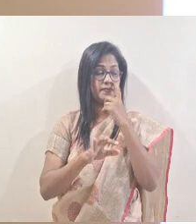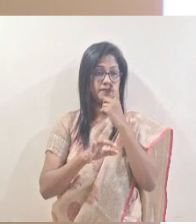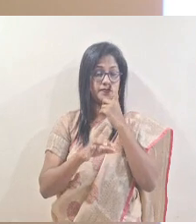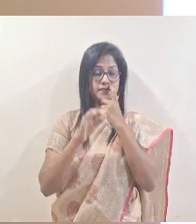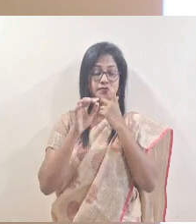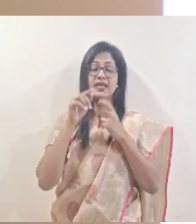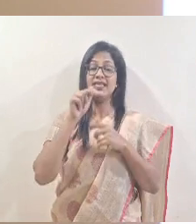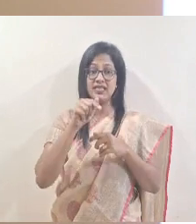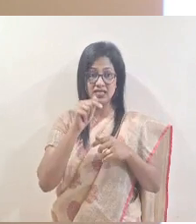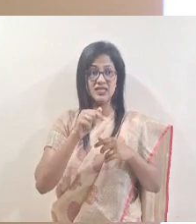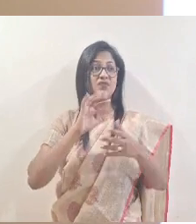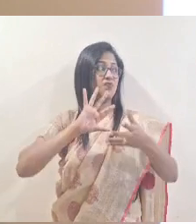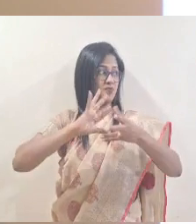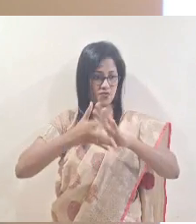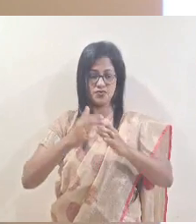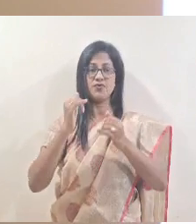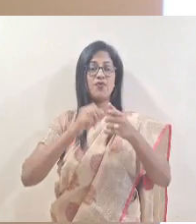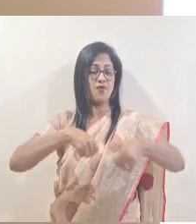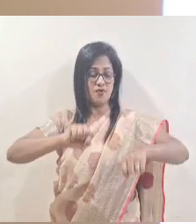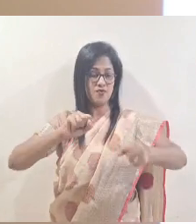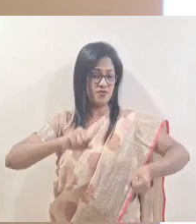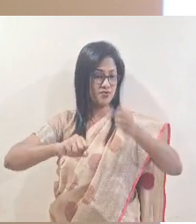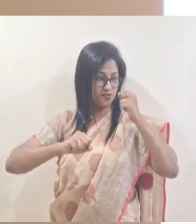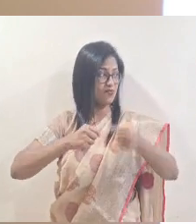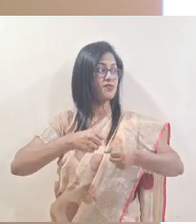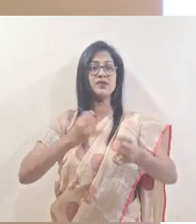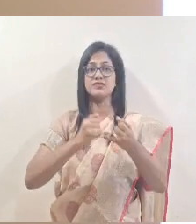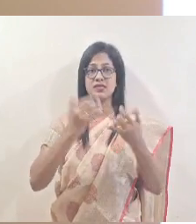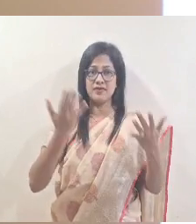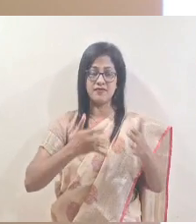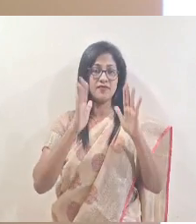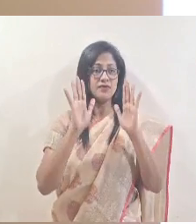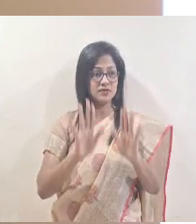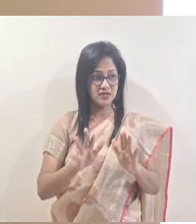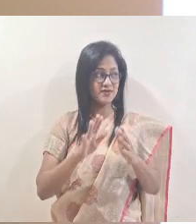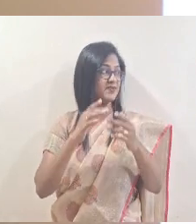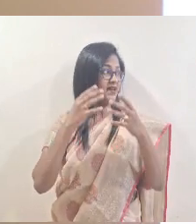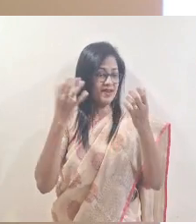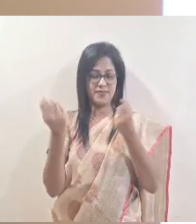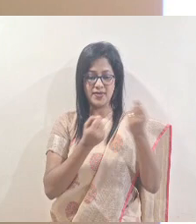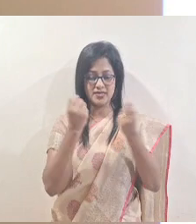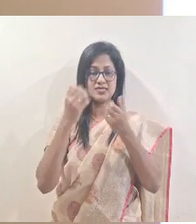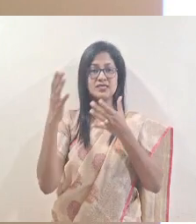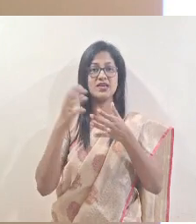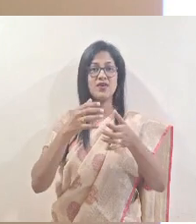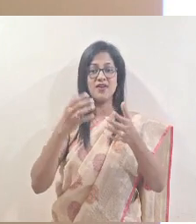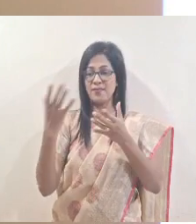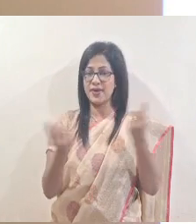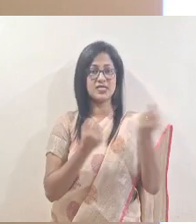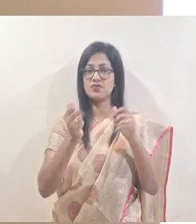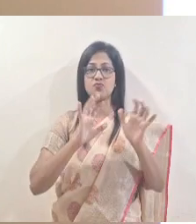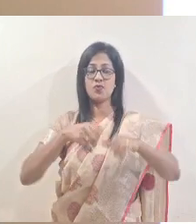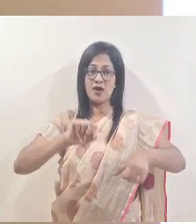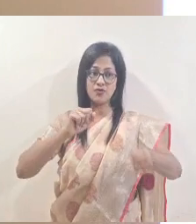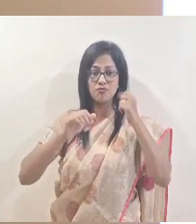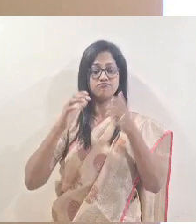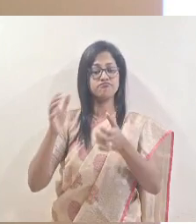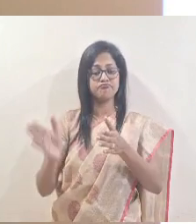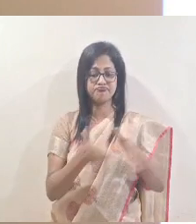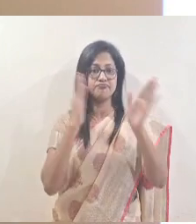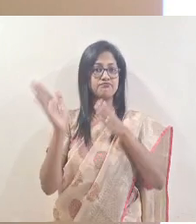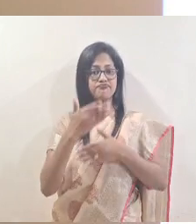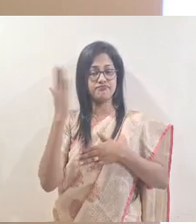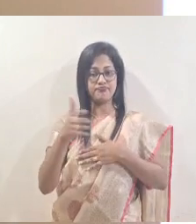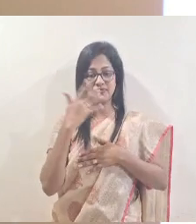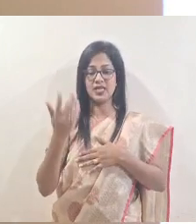Here we have like auto services as the feeder service, but this feeder service,